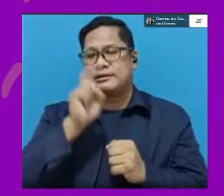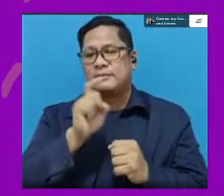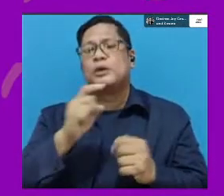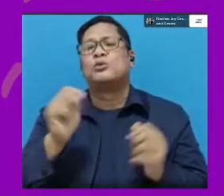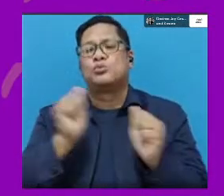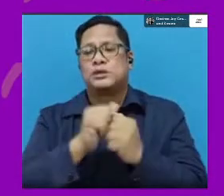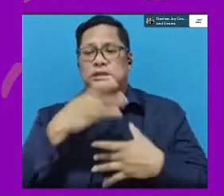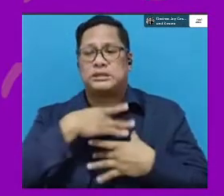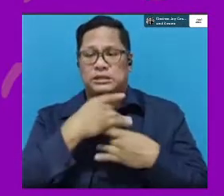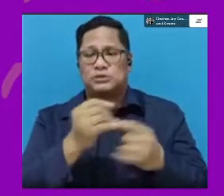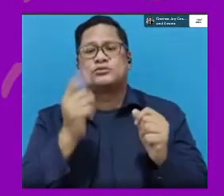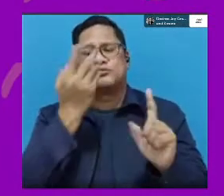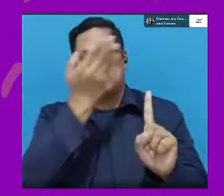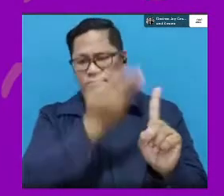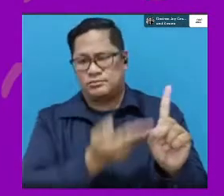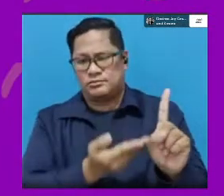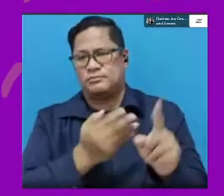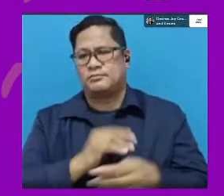moral consideration.